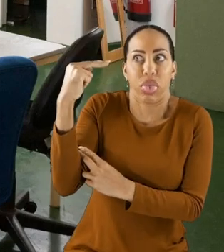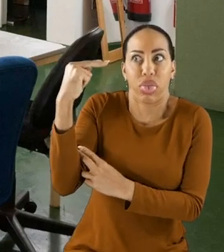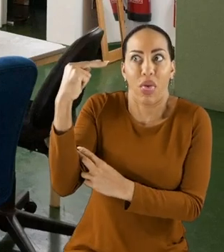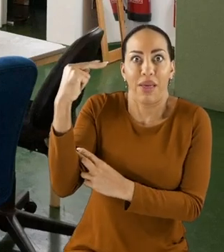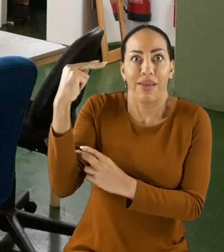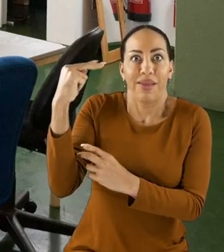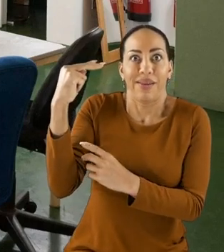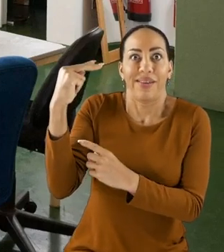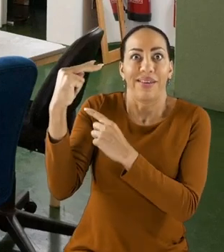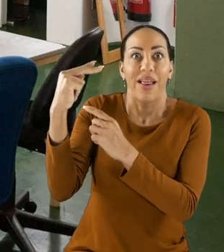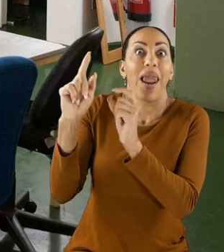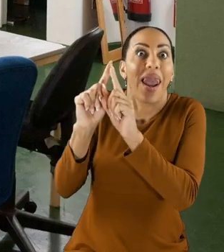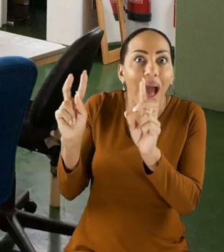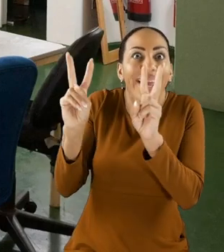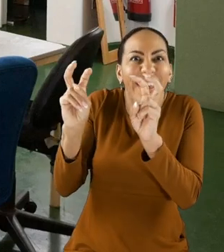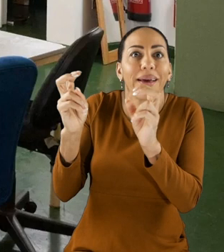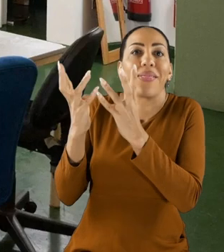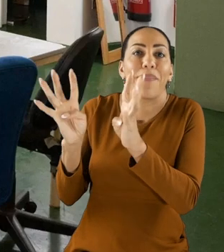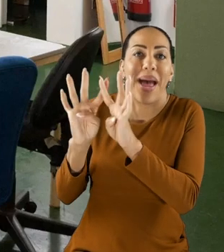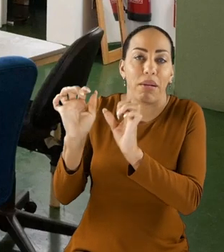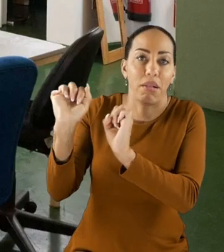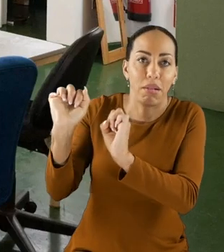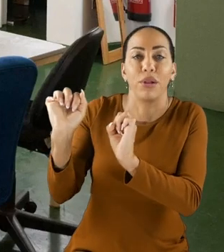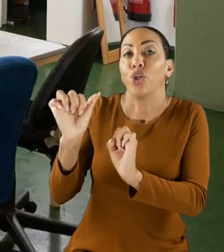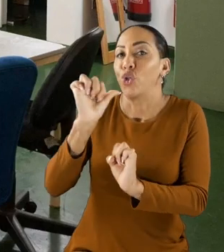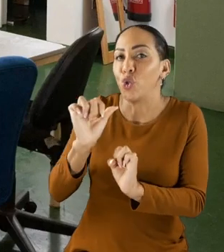constant observation, and how